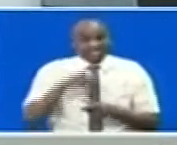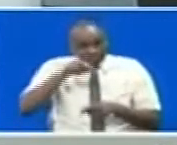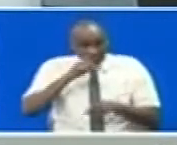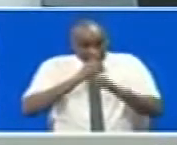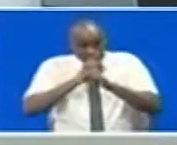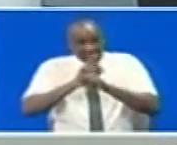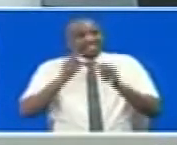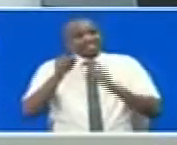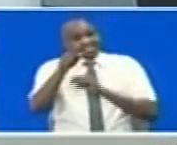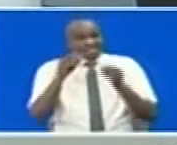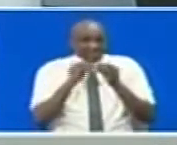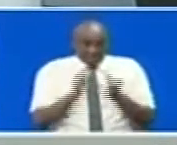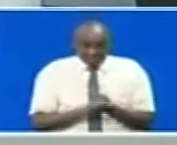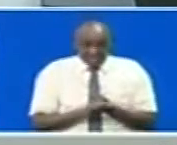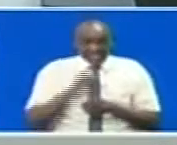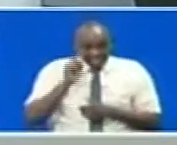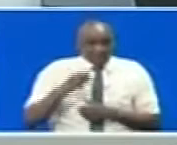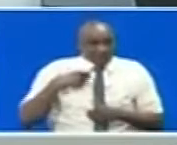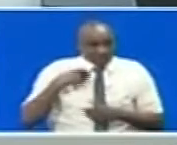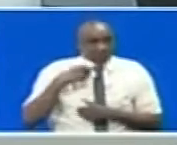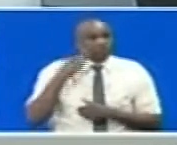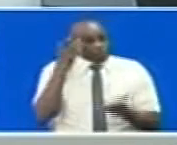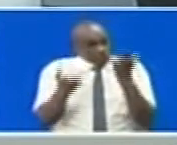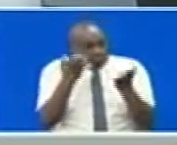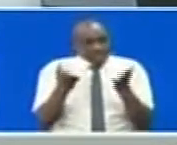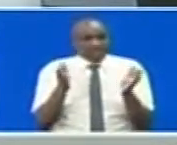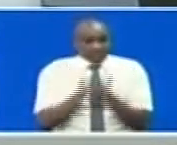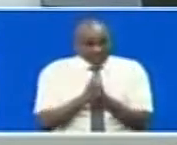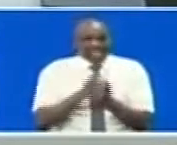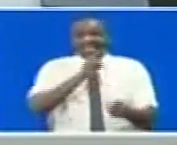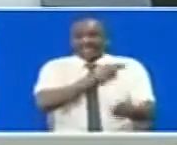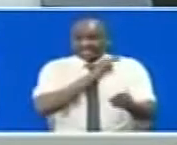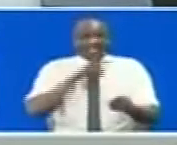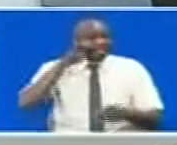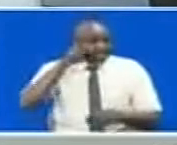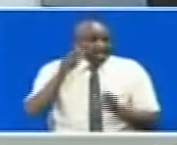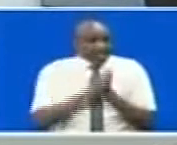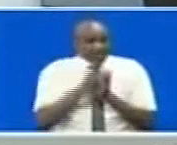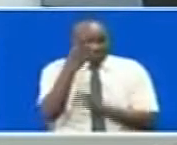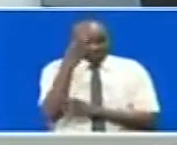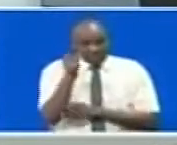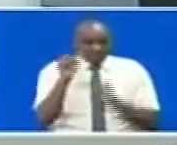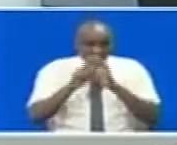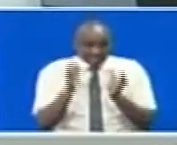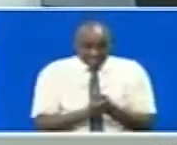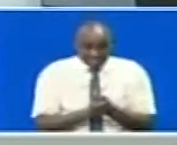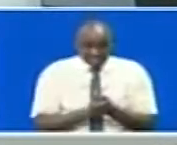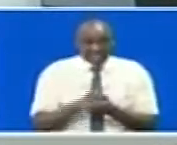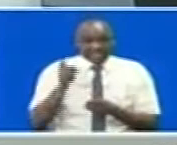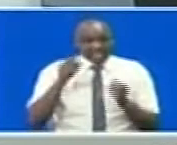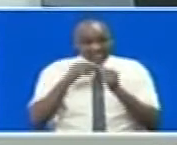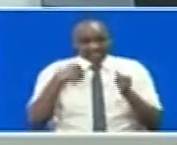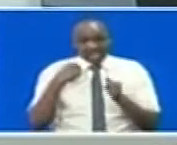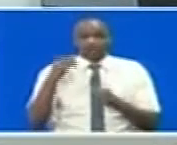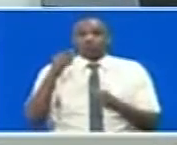of this number. So let's just make a bit of a comparison. Nigeria has 35 ministers. Our neighboring